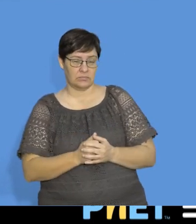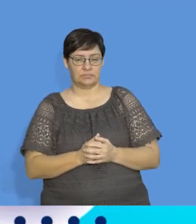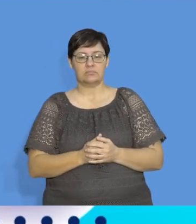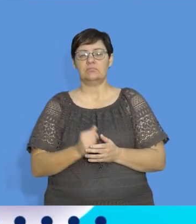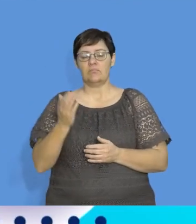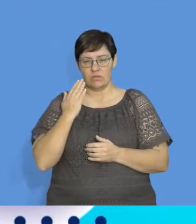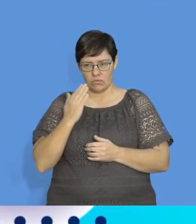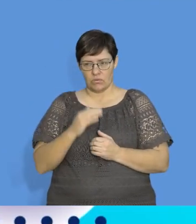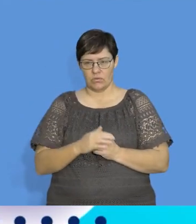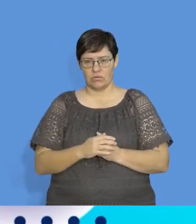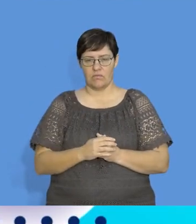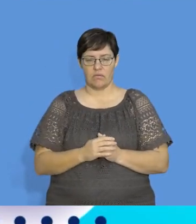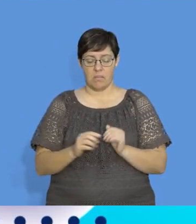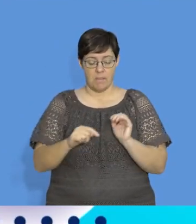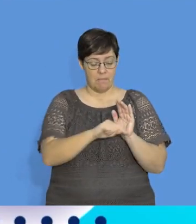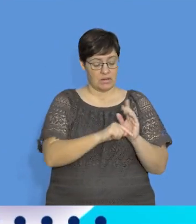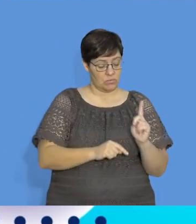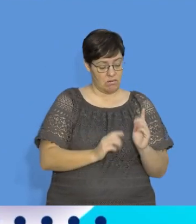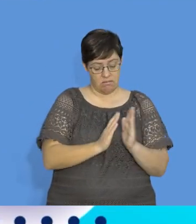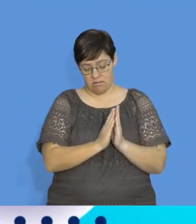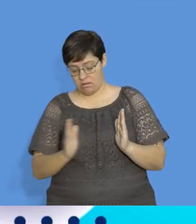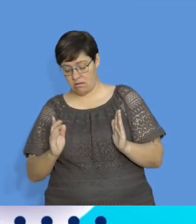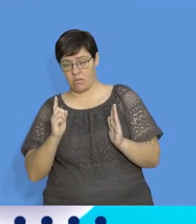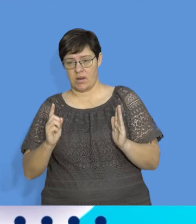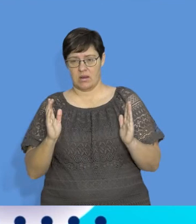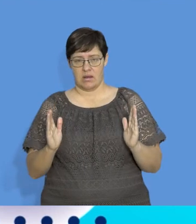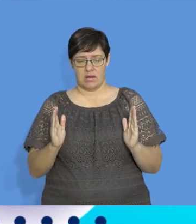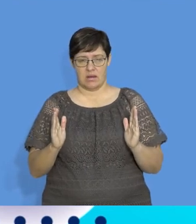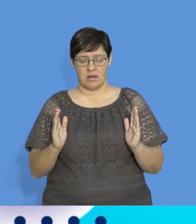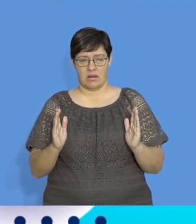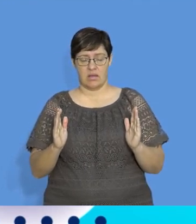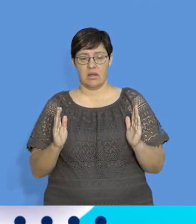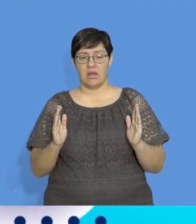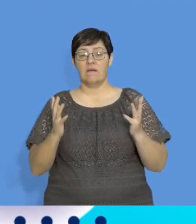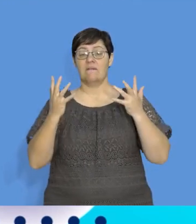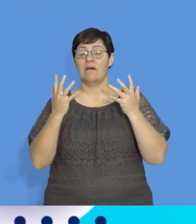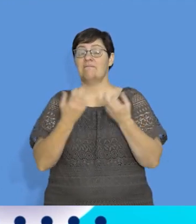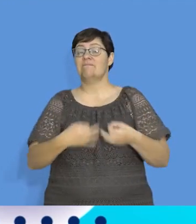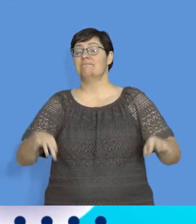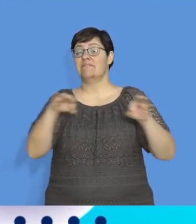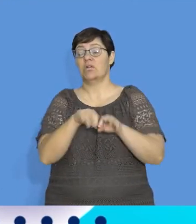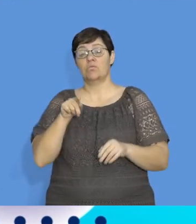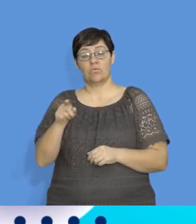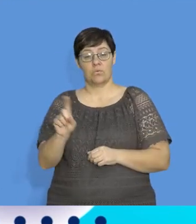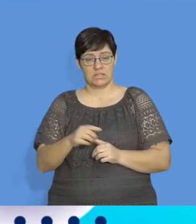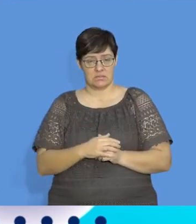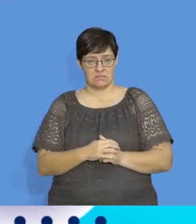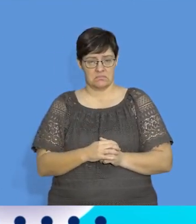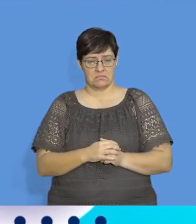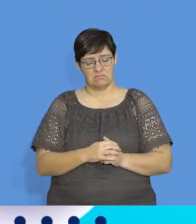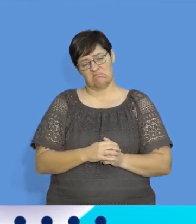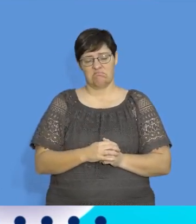Correlation, we know, is from -1 to 1. What is the value for the correlation for that? I think